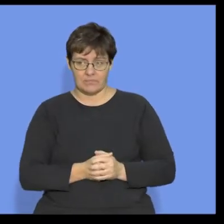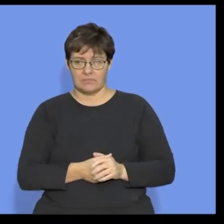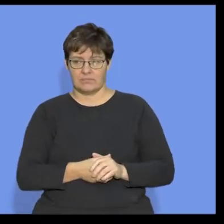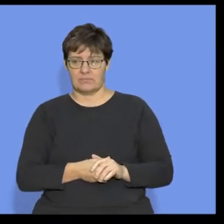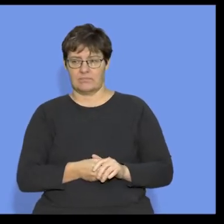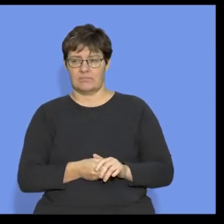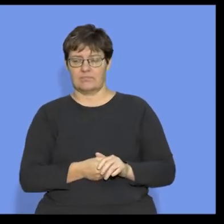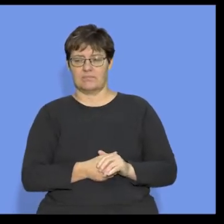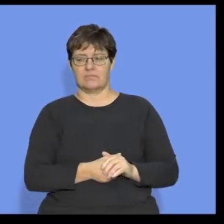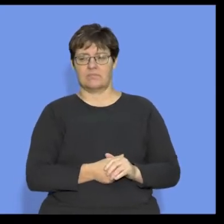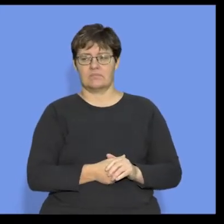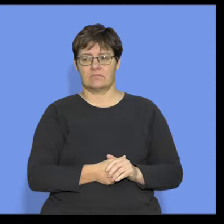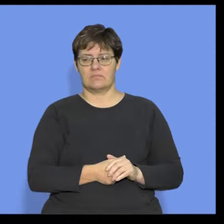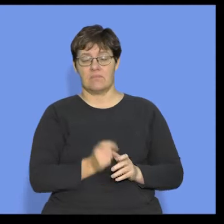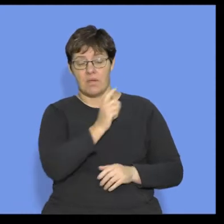we toss